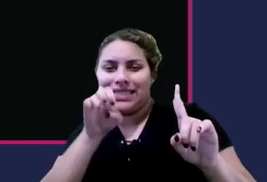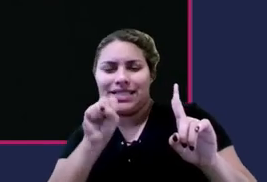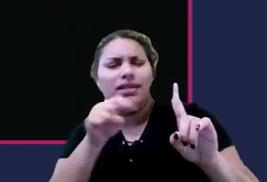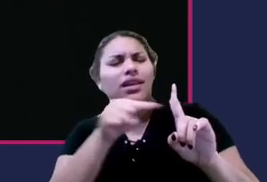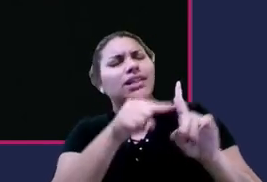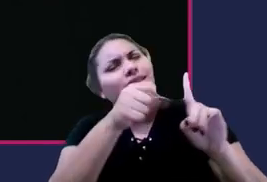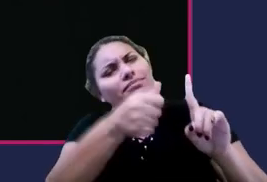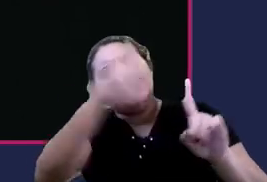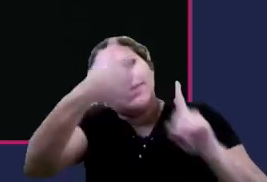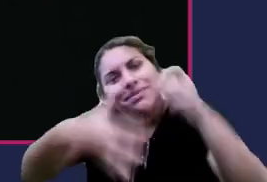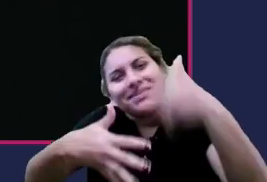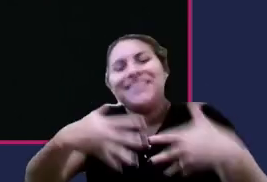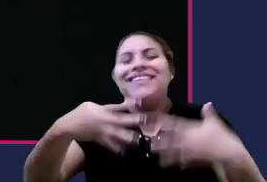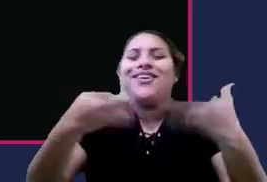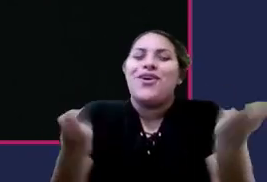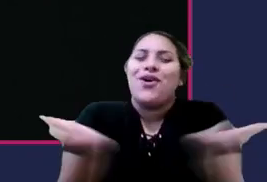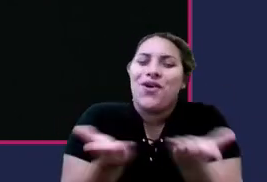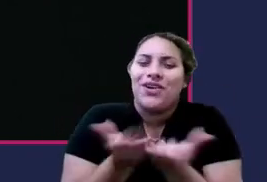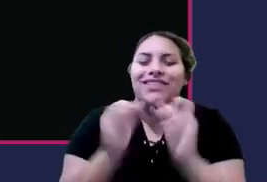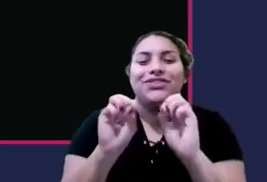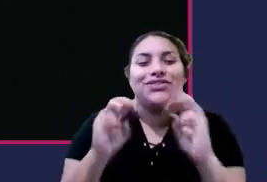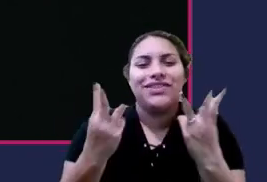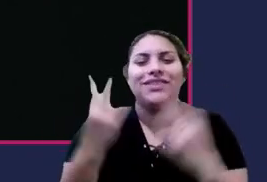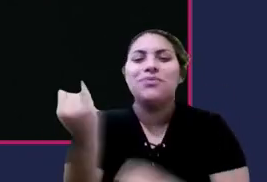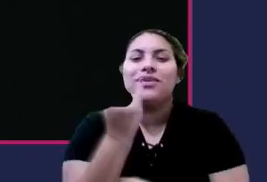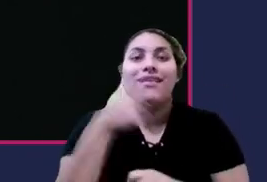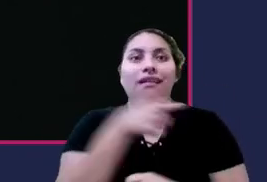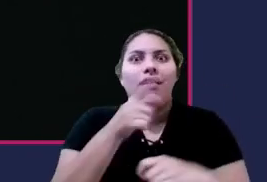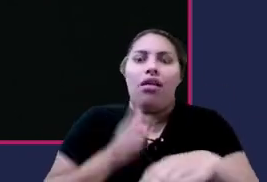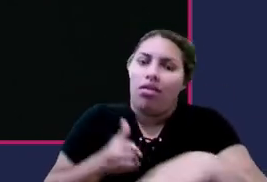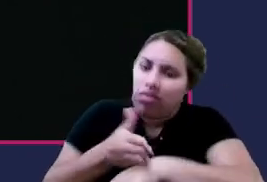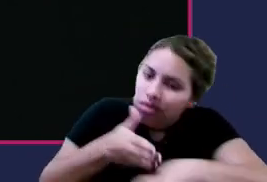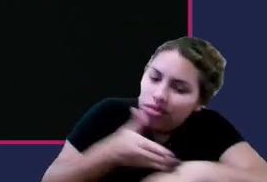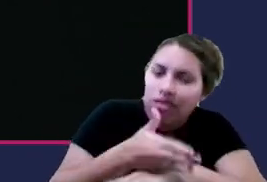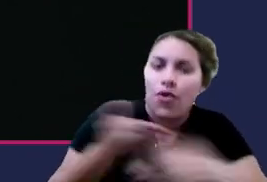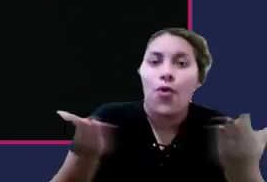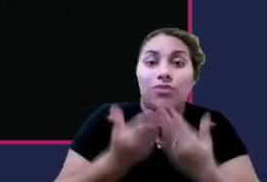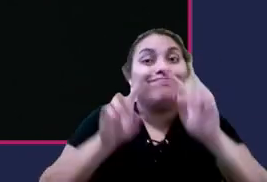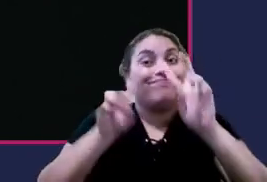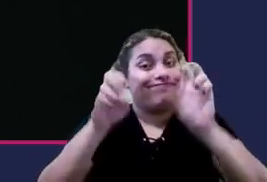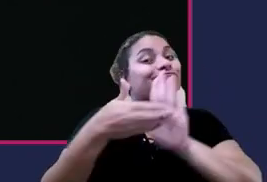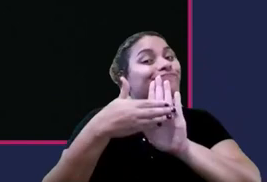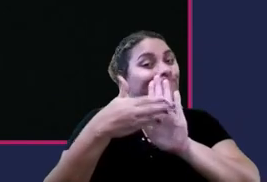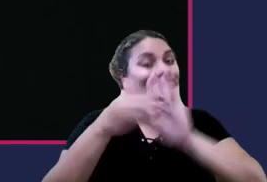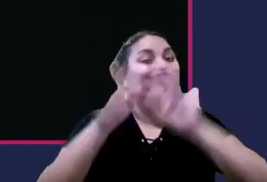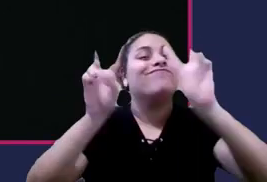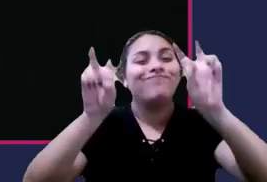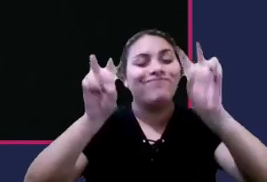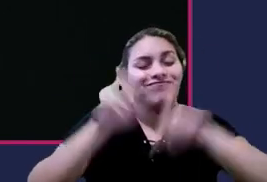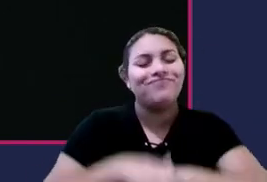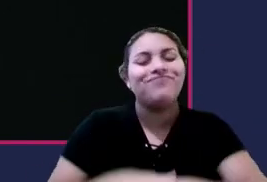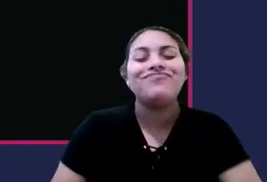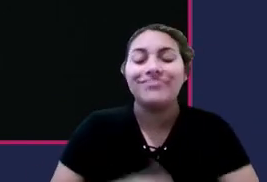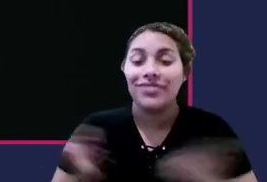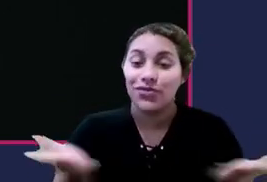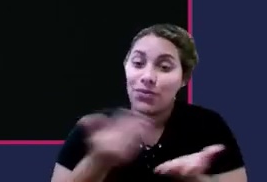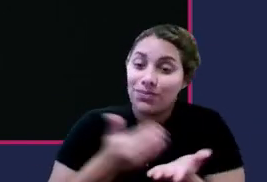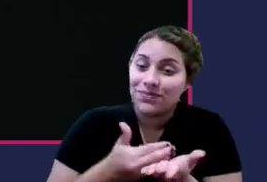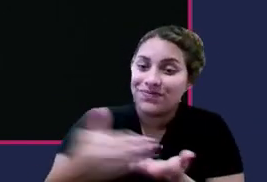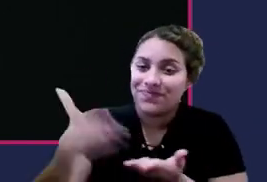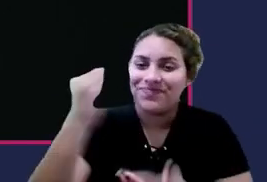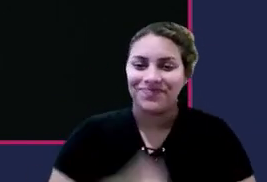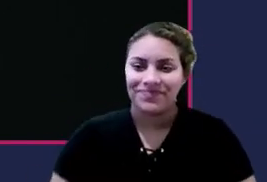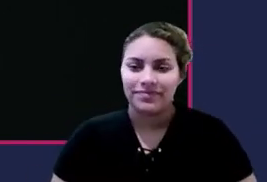your message. It's very important to have his engagement and in this agenda. So